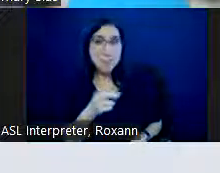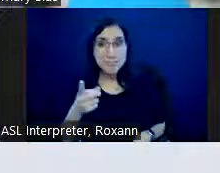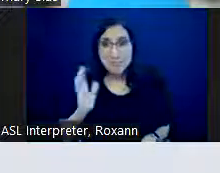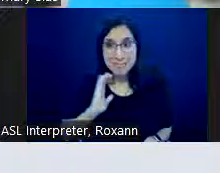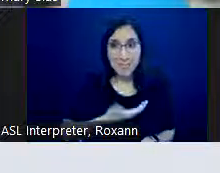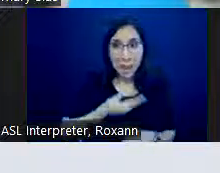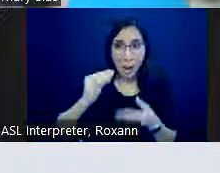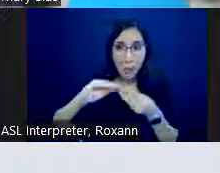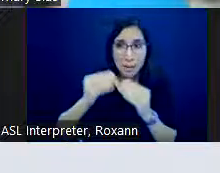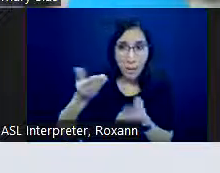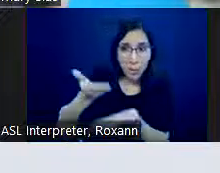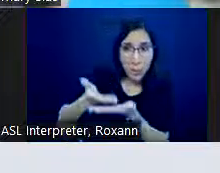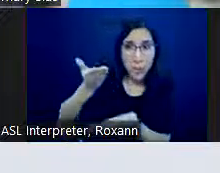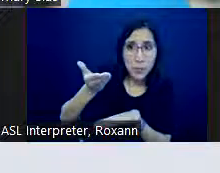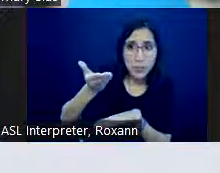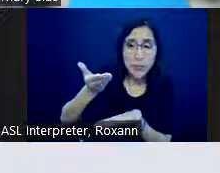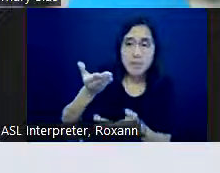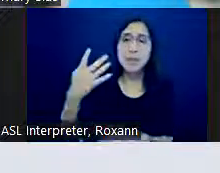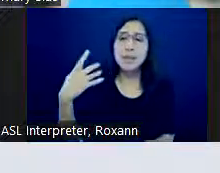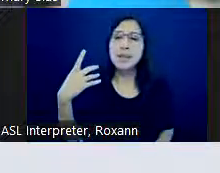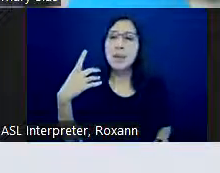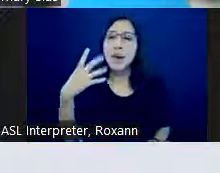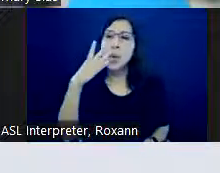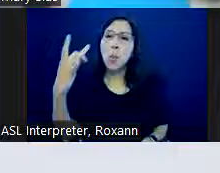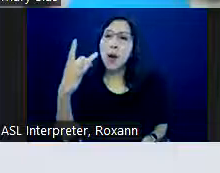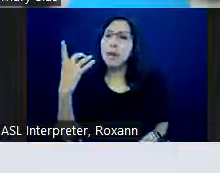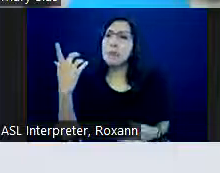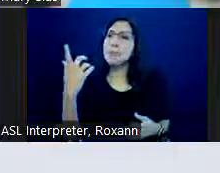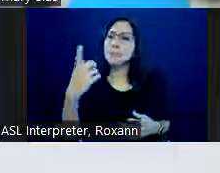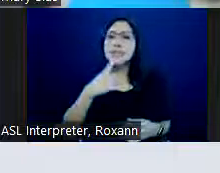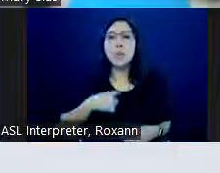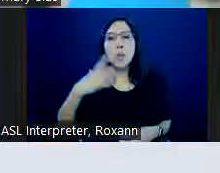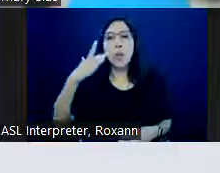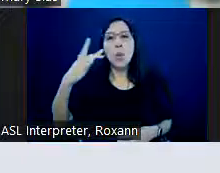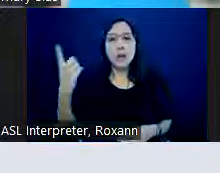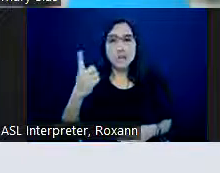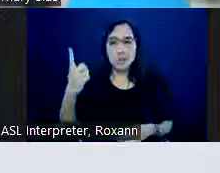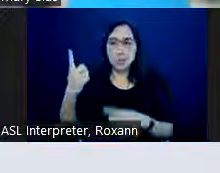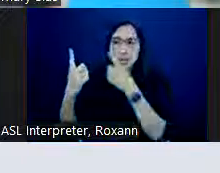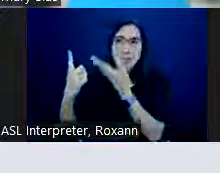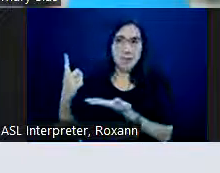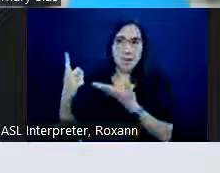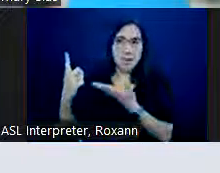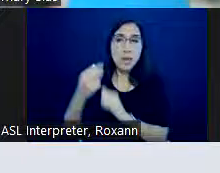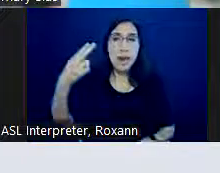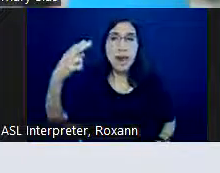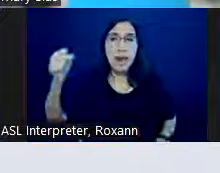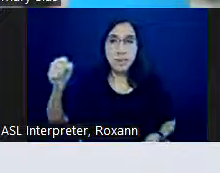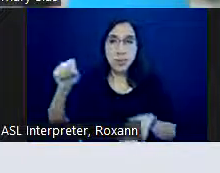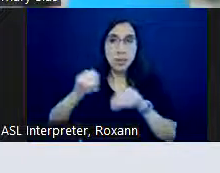why somebody with a high school diploma and a disability will make